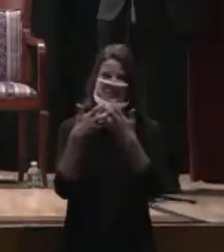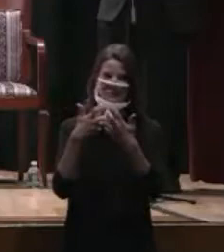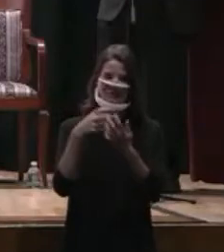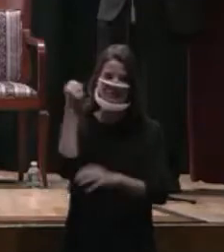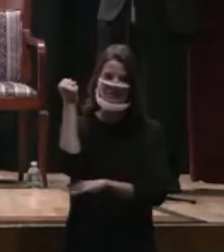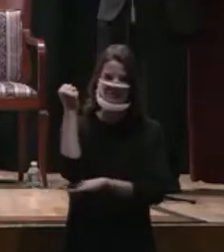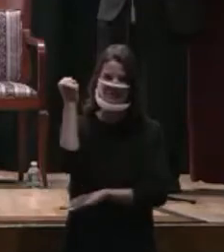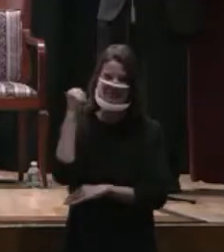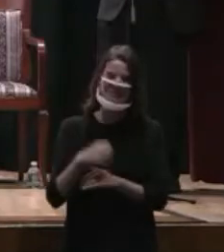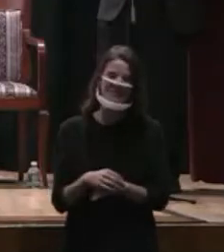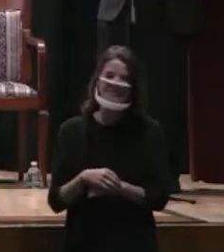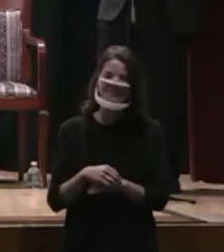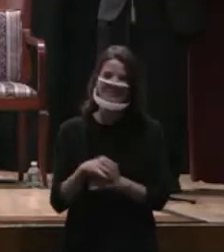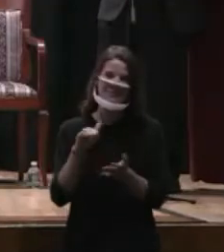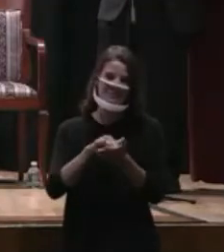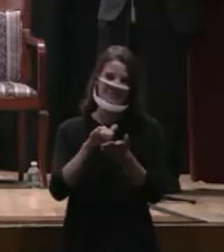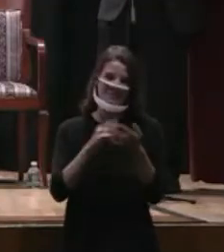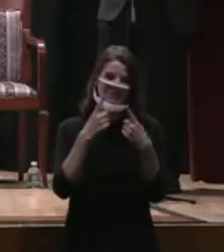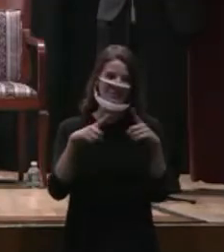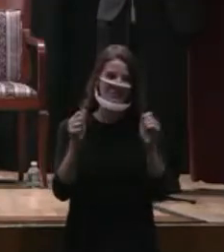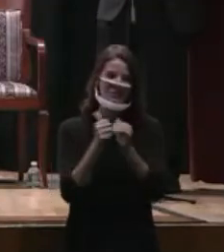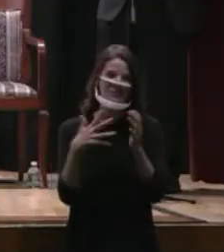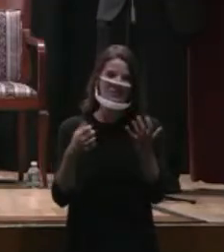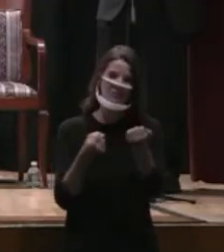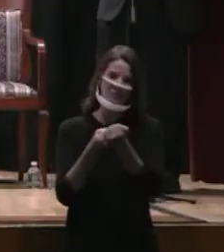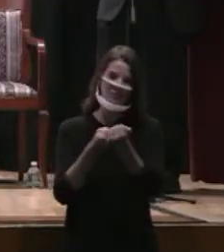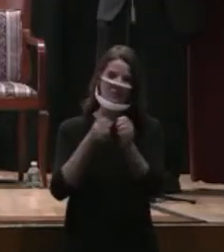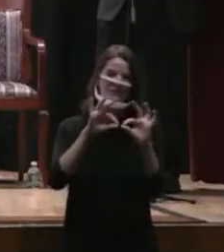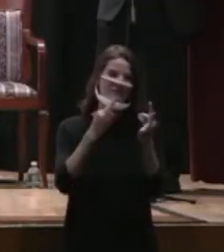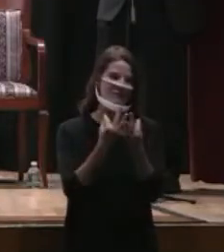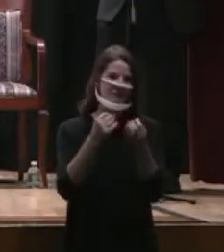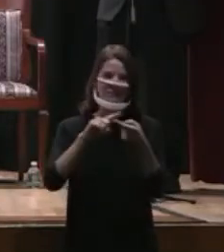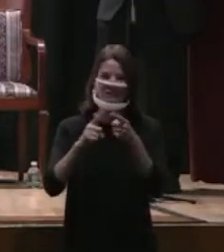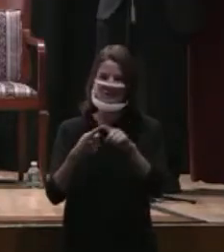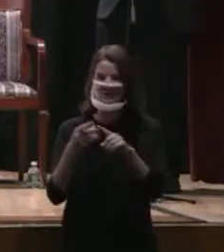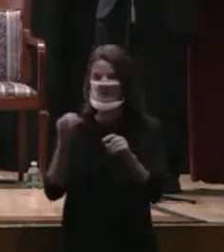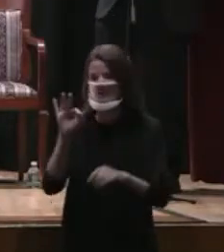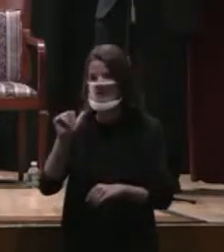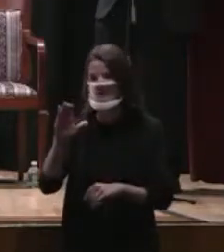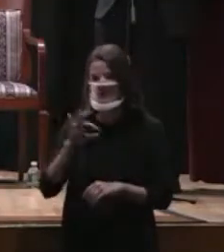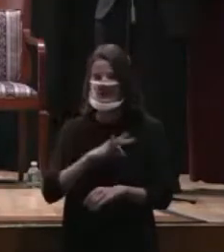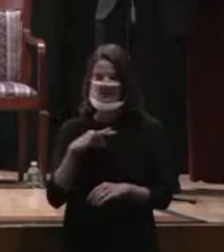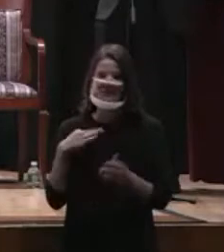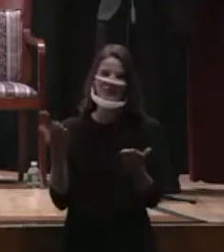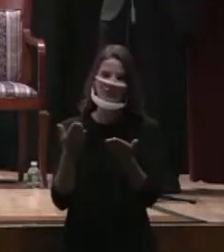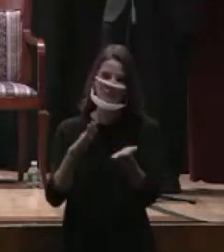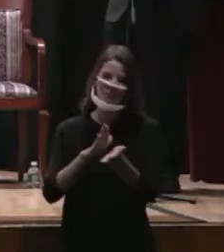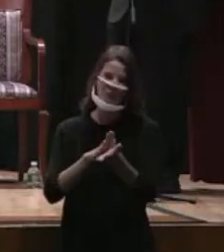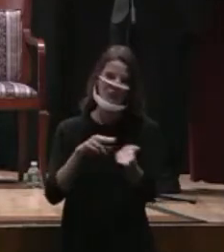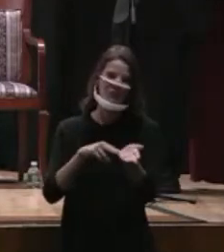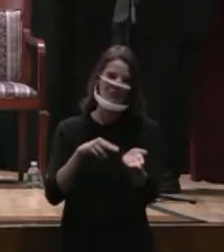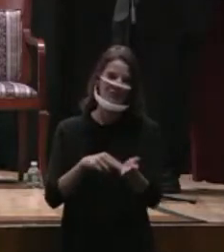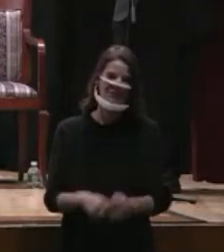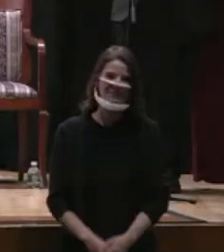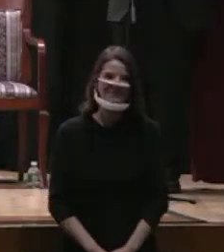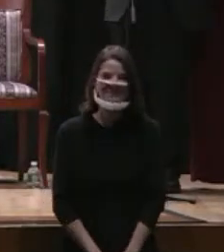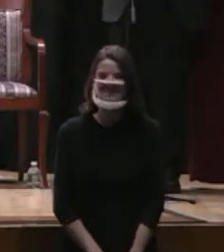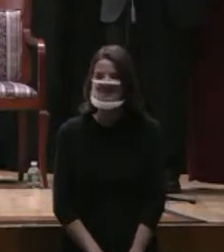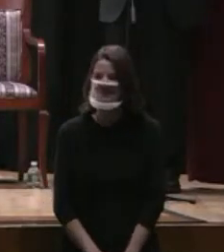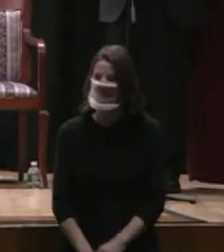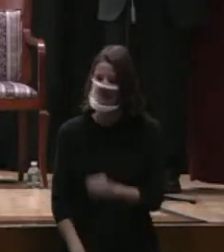roommates. She could not have succeeded without the support from her family, friends, and faculty at the School of Nursing.